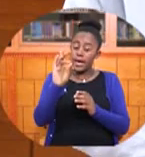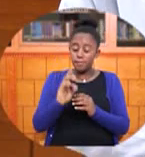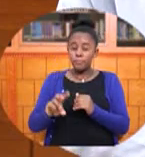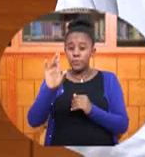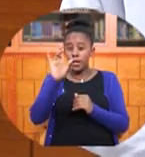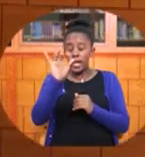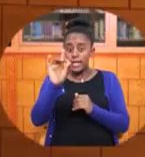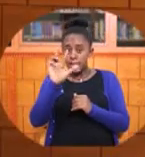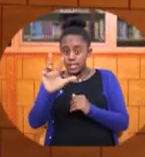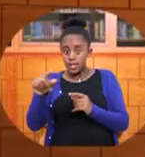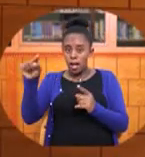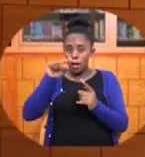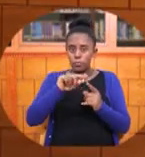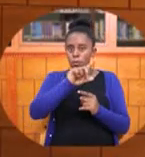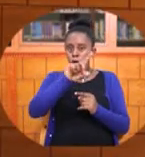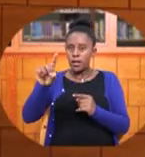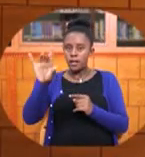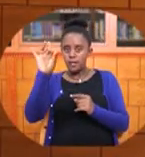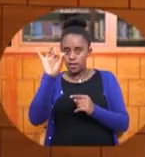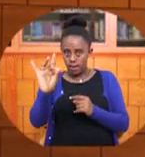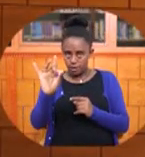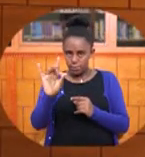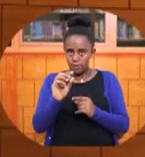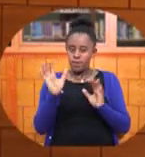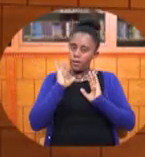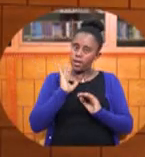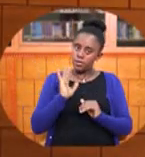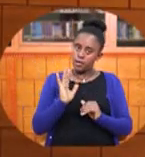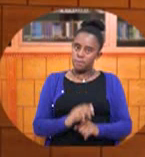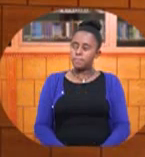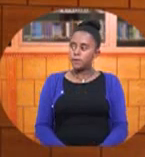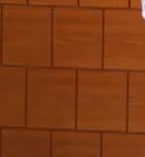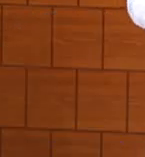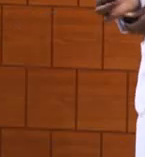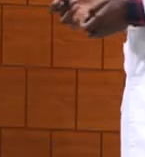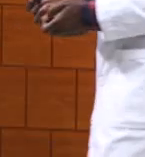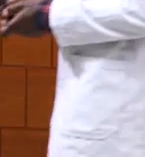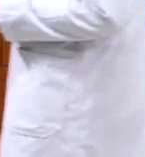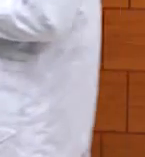83 up to 108. Have a nice time. See you.